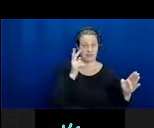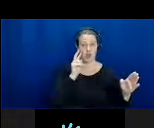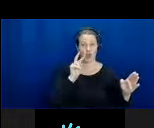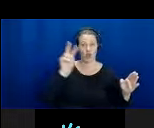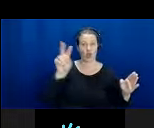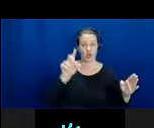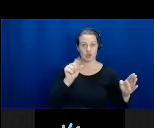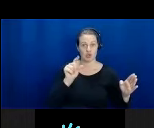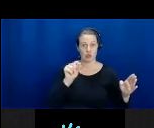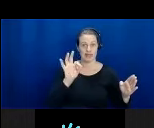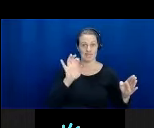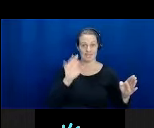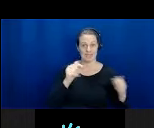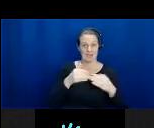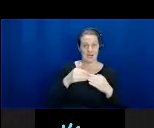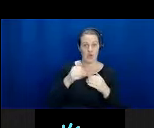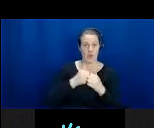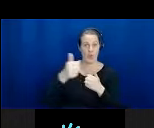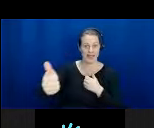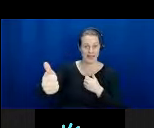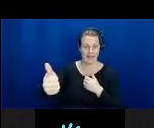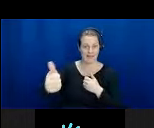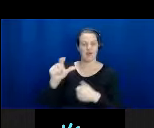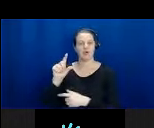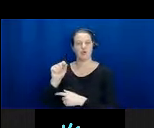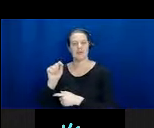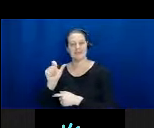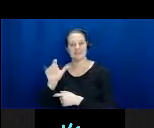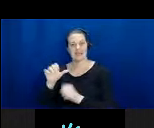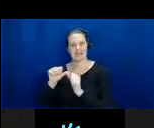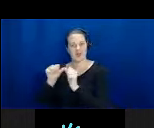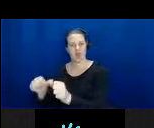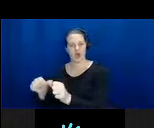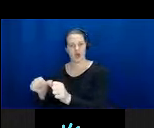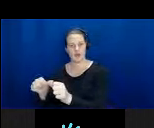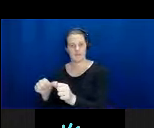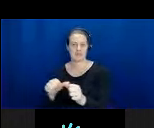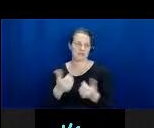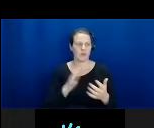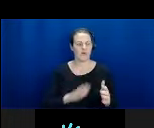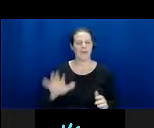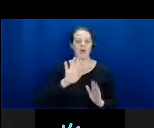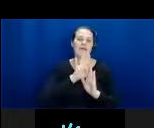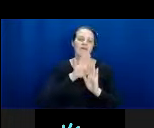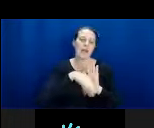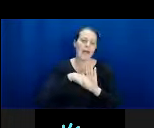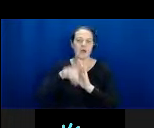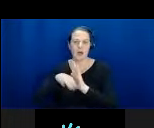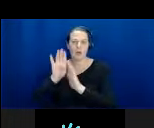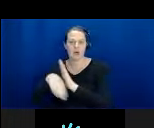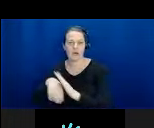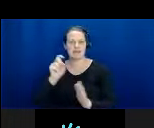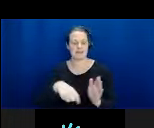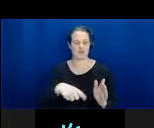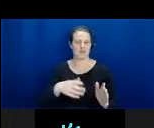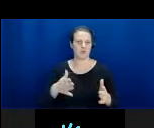for 20 seconds. Basically what it's saying is that every half an hour or so, just give your eyes a break by looking